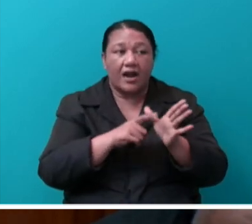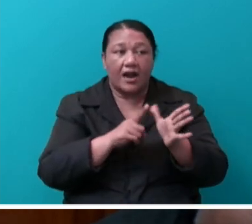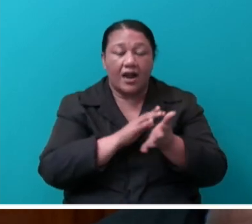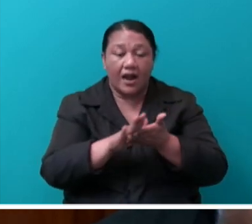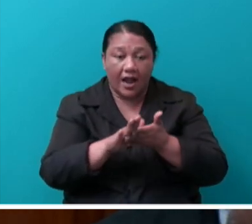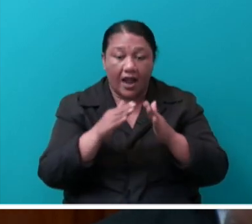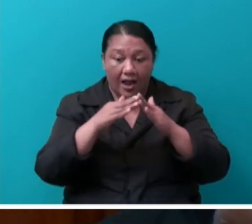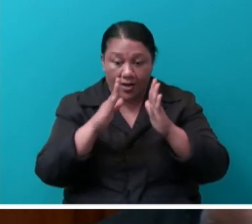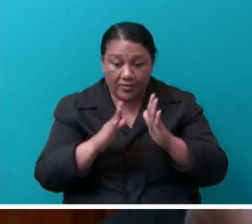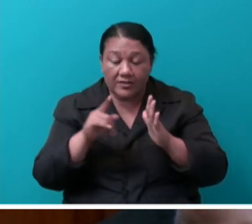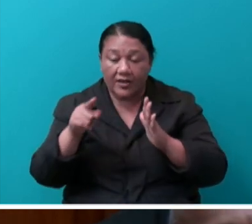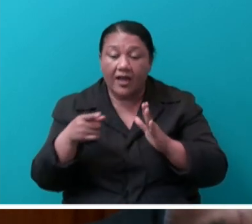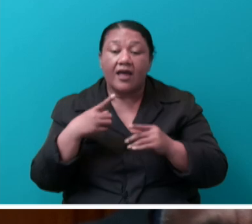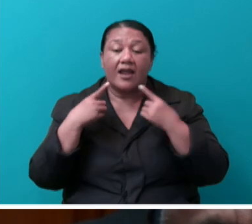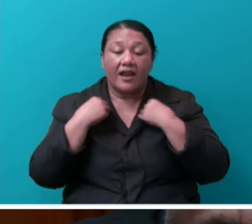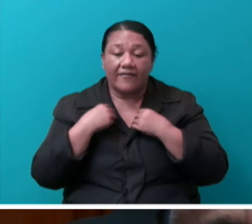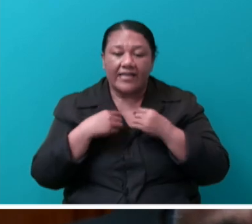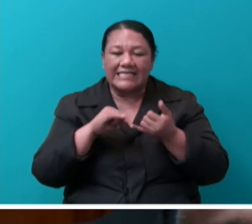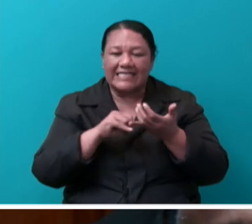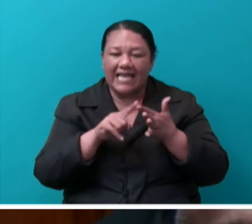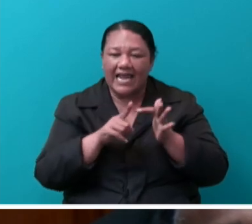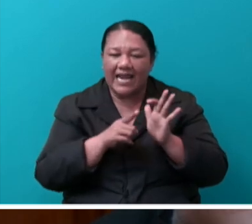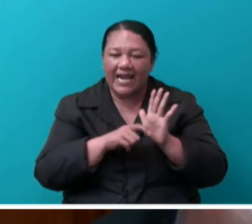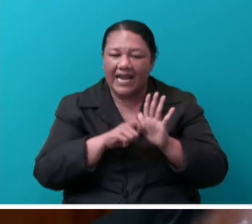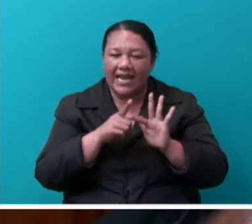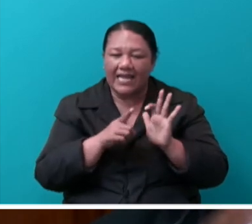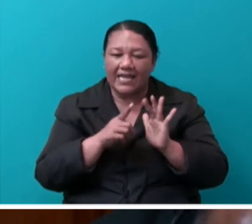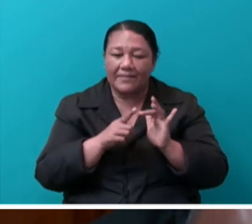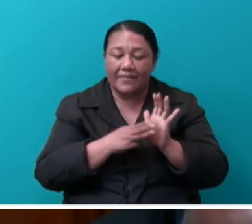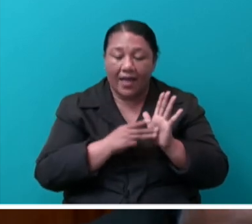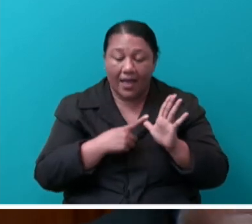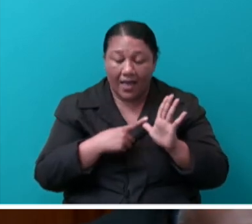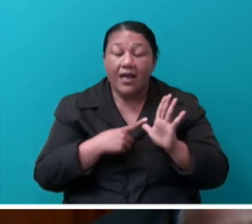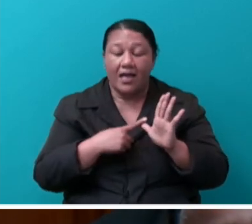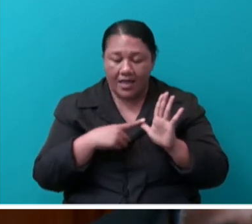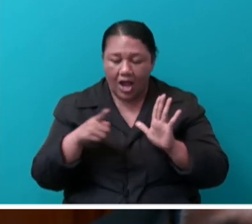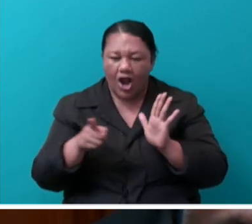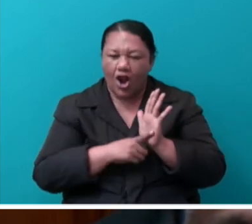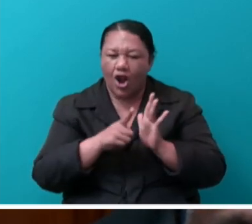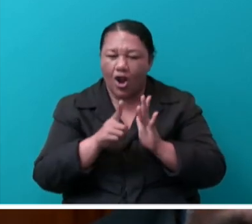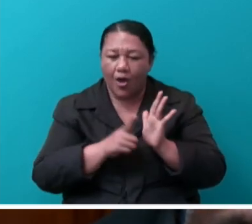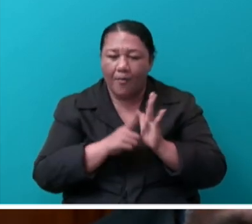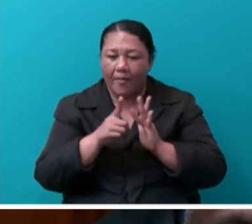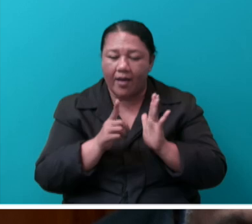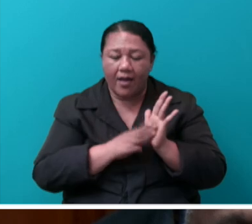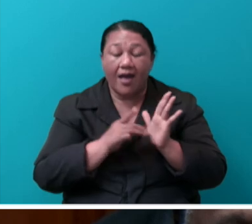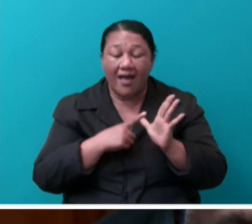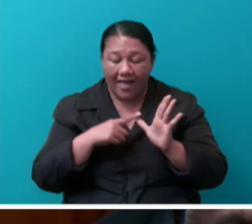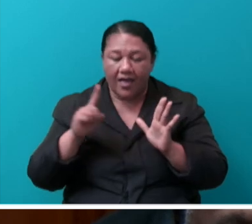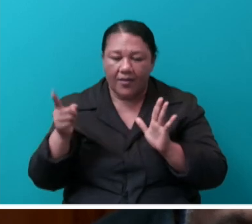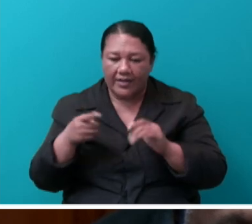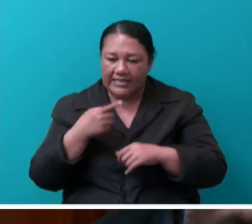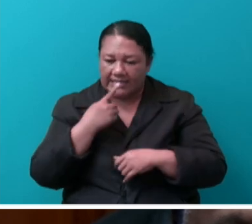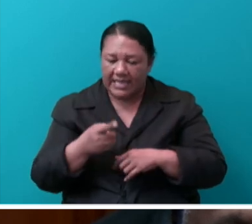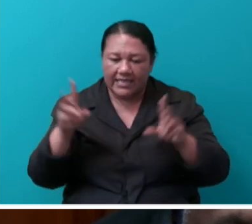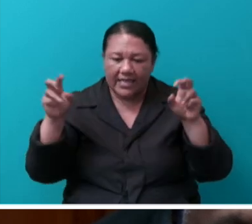coordinator, the Reverend Serema Lomaloma, and her team for their impactful video titled, "My Faith Says